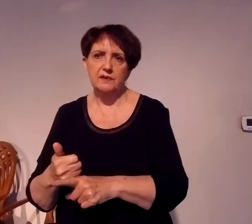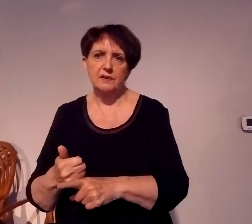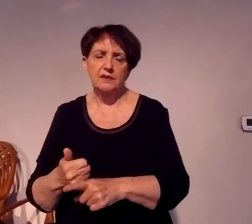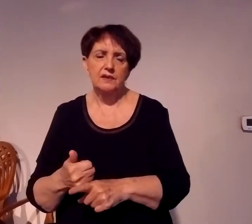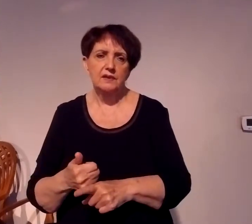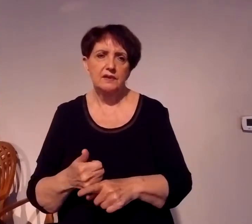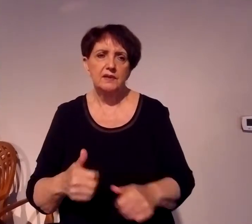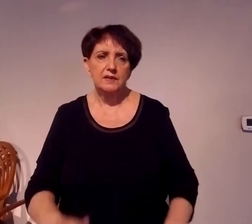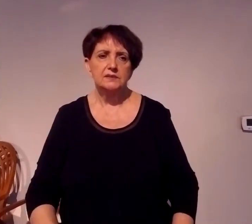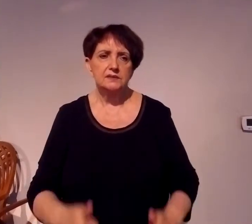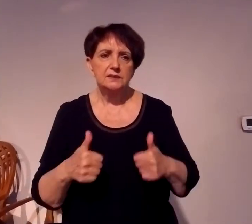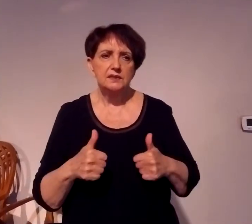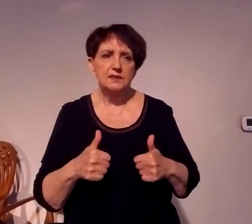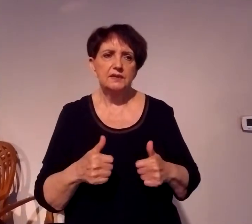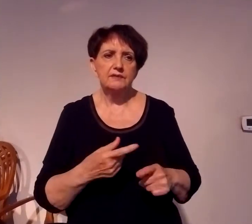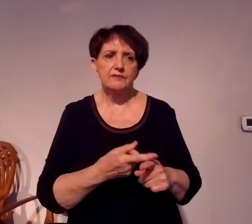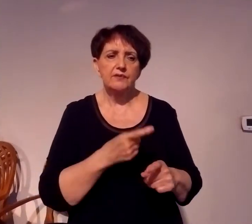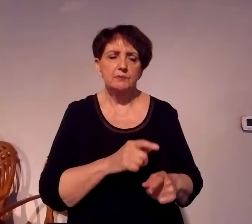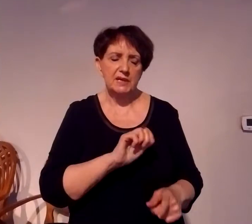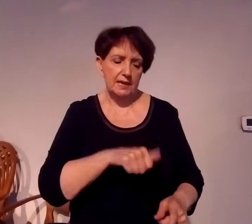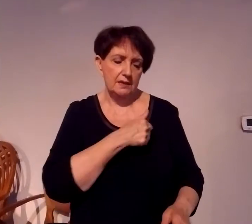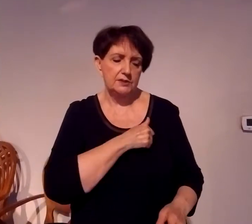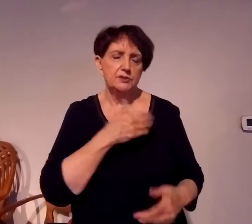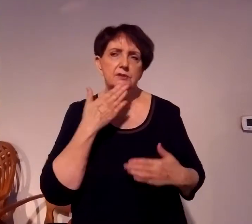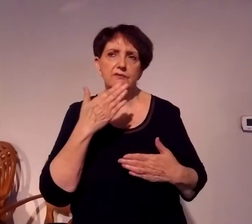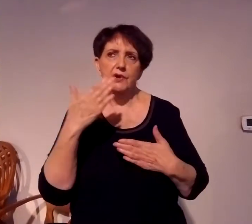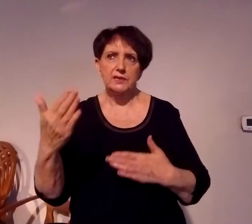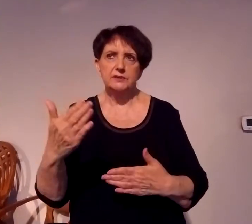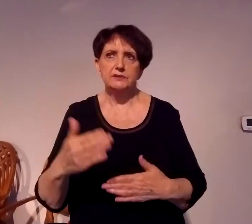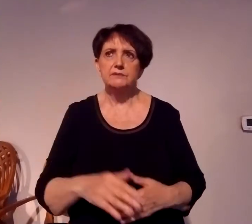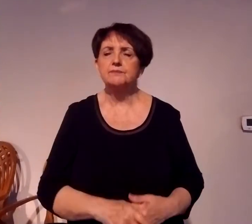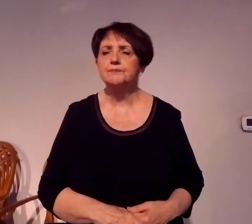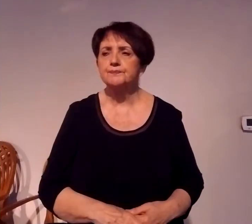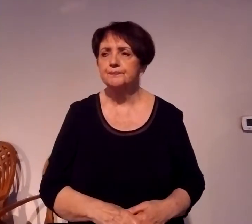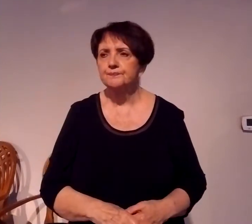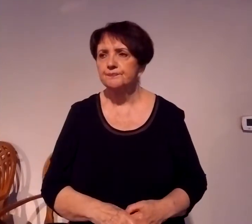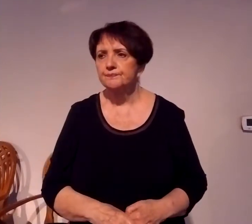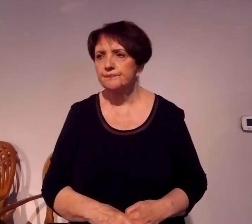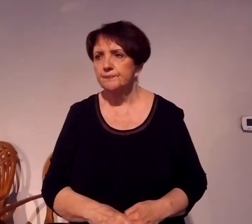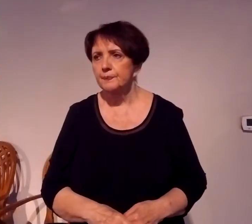And to live from an attitude of gratitude.